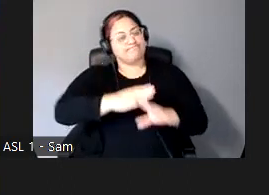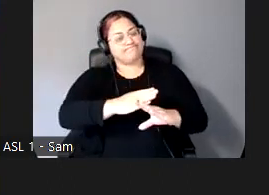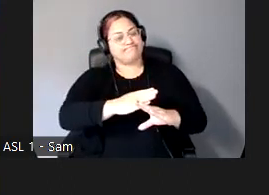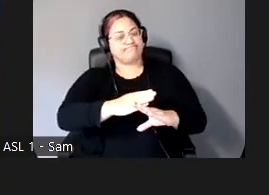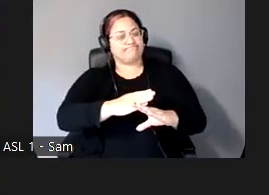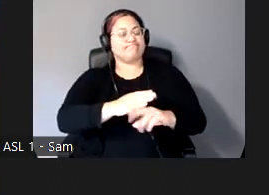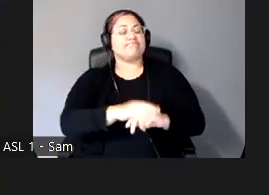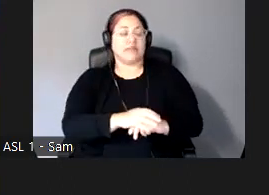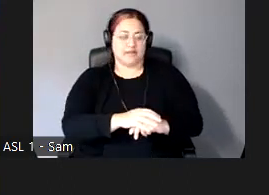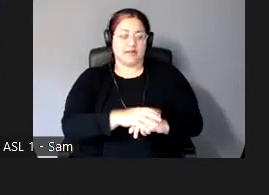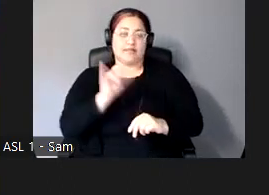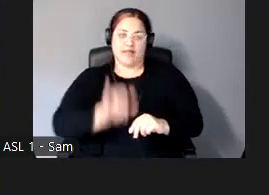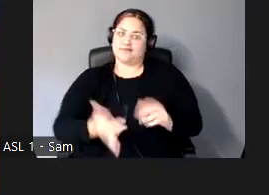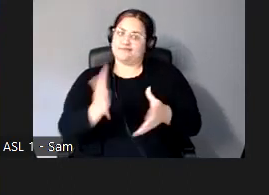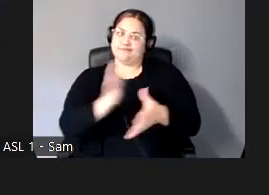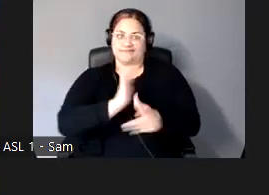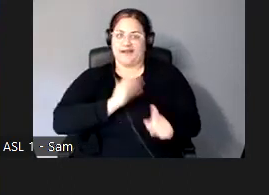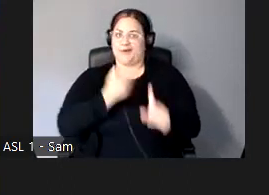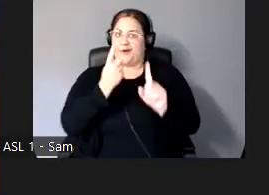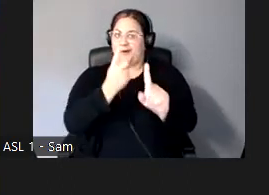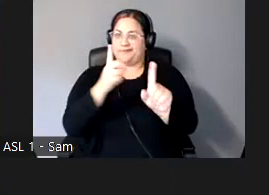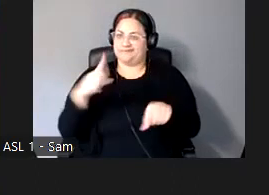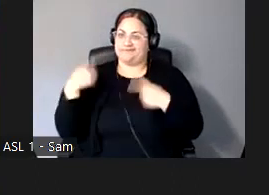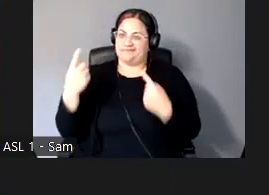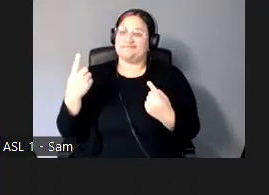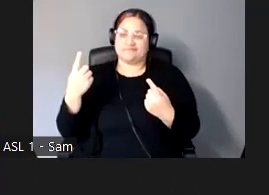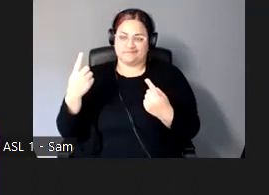tagline for many years, and we continue to work towards that goal.